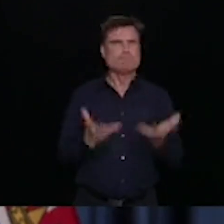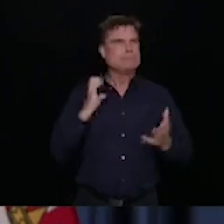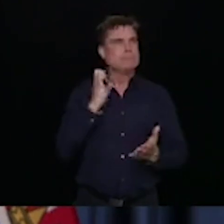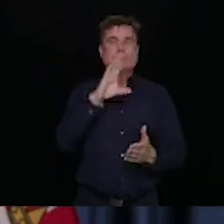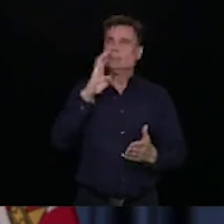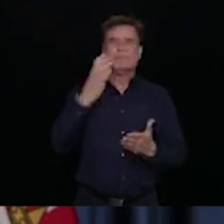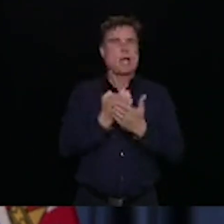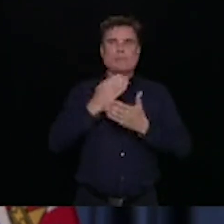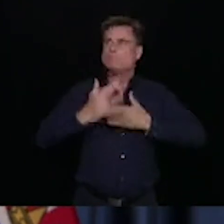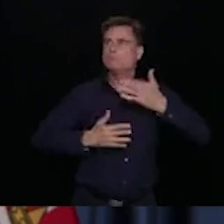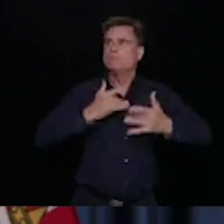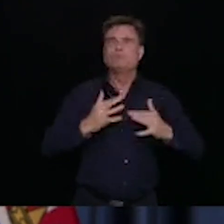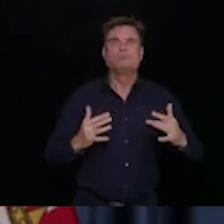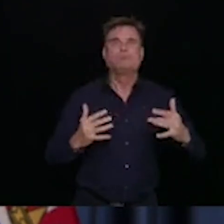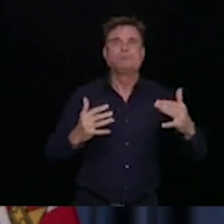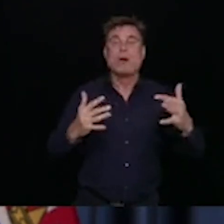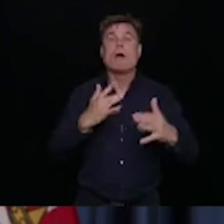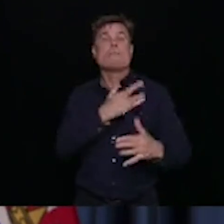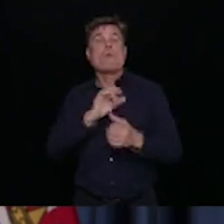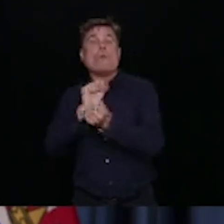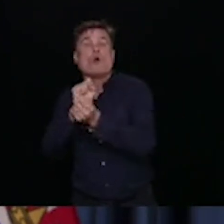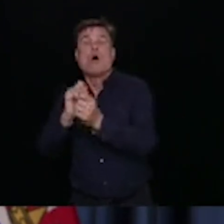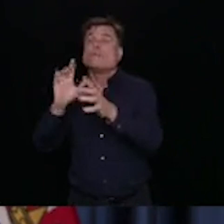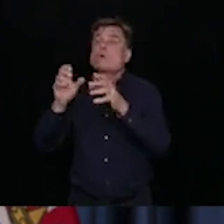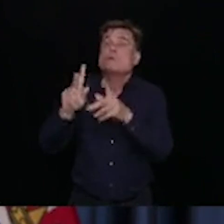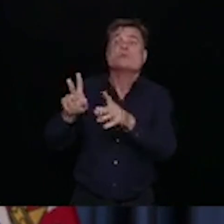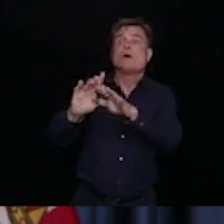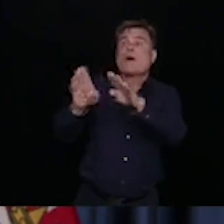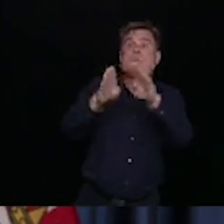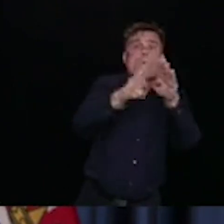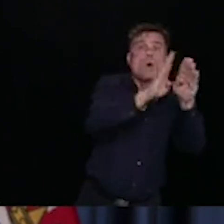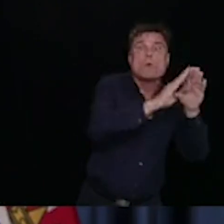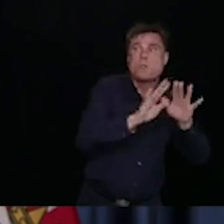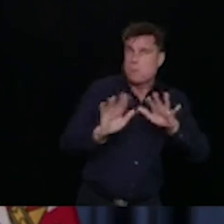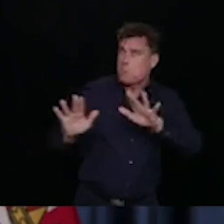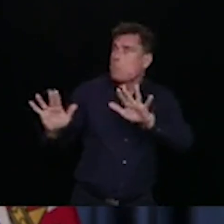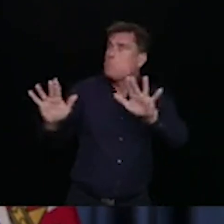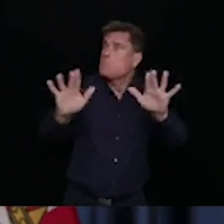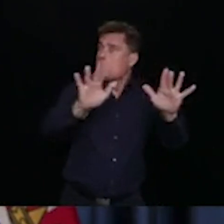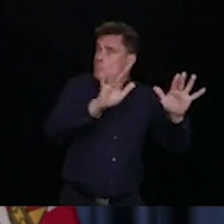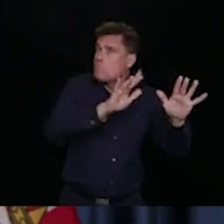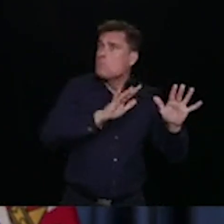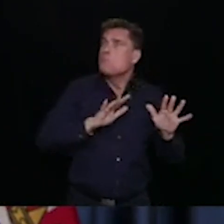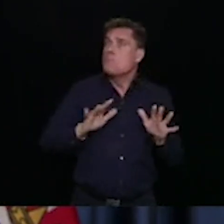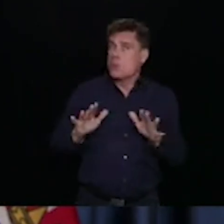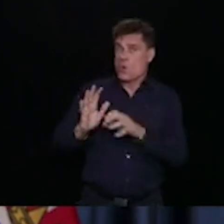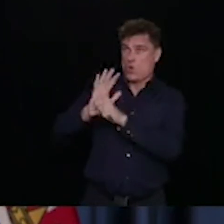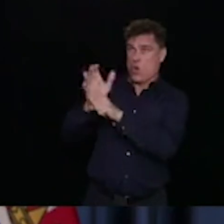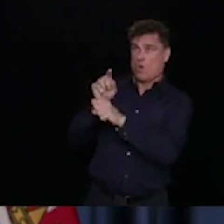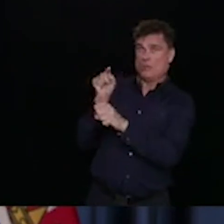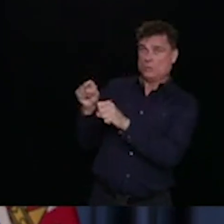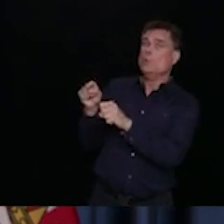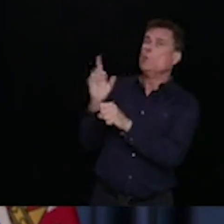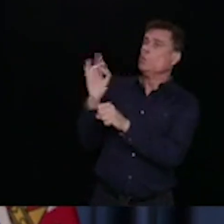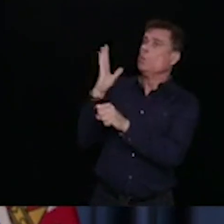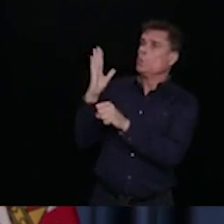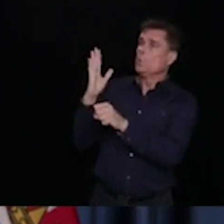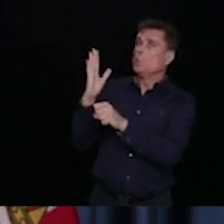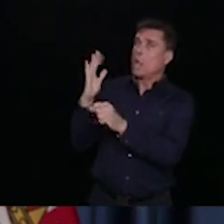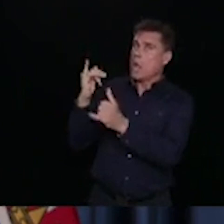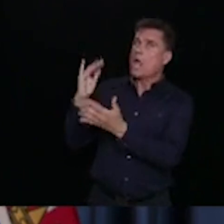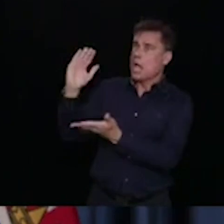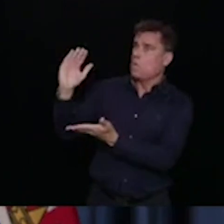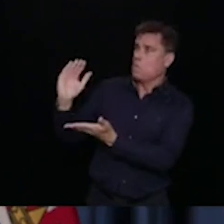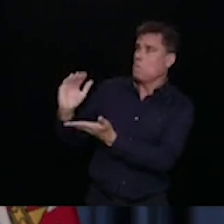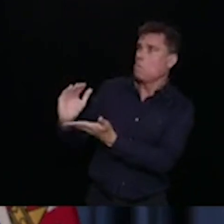the province. We've continued to see relatively low cases, new cases of COVID-19, which speaks to the best approach